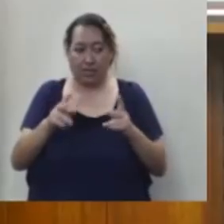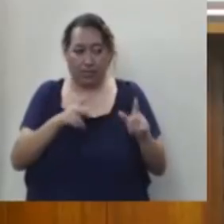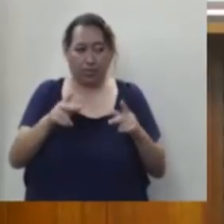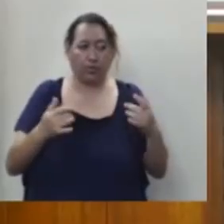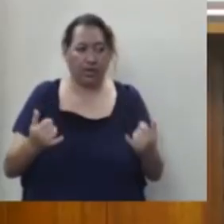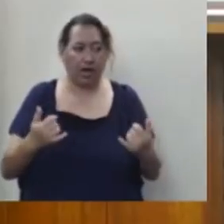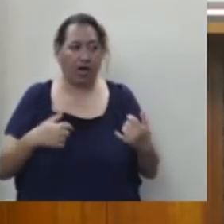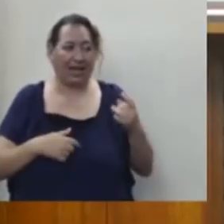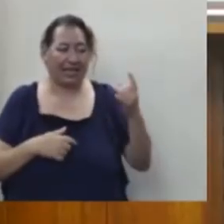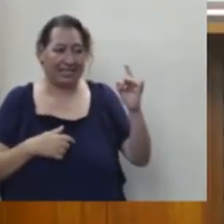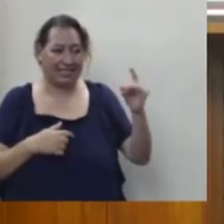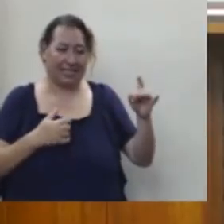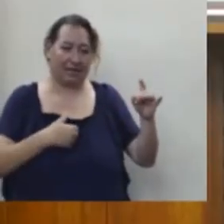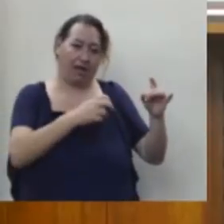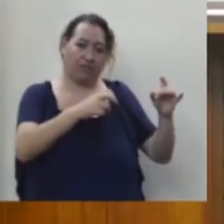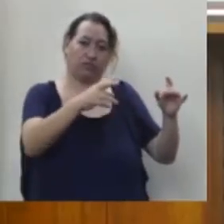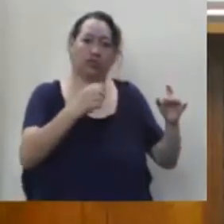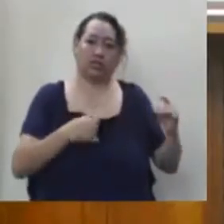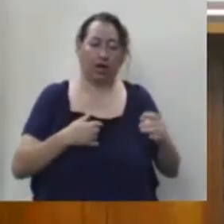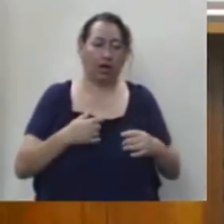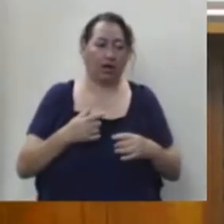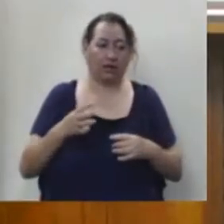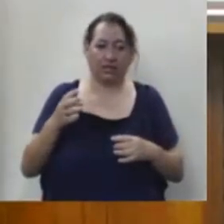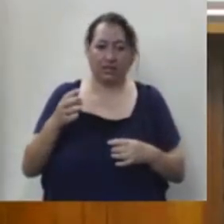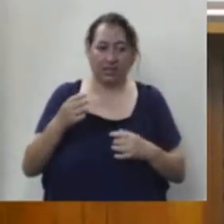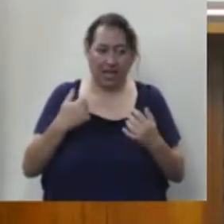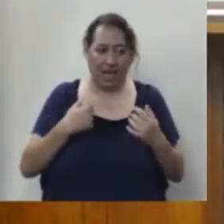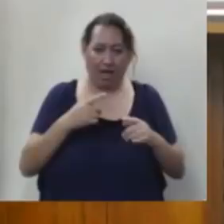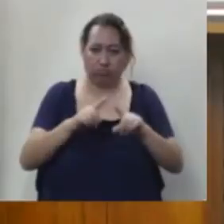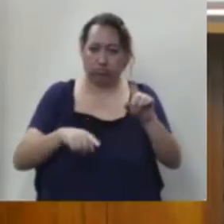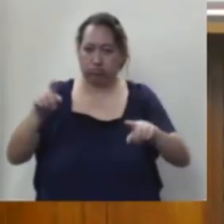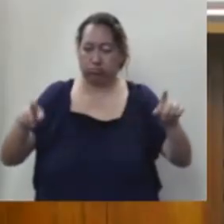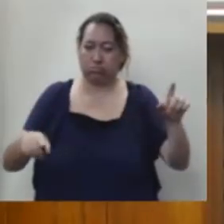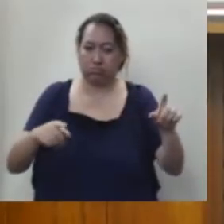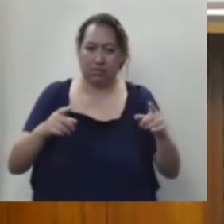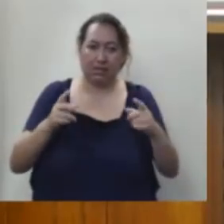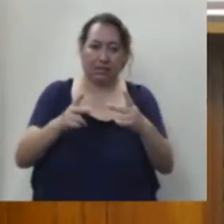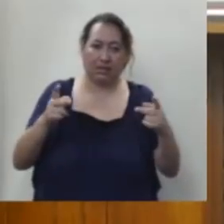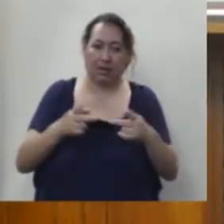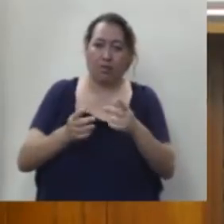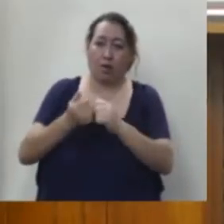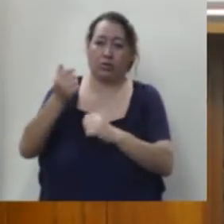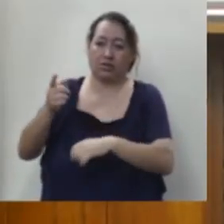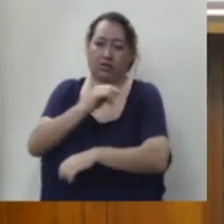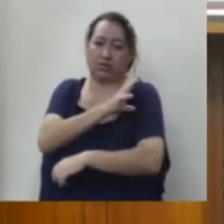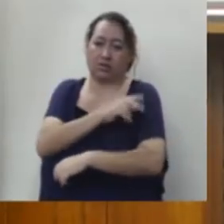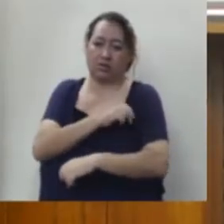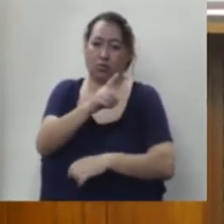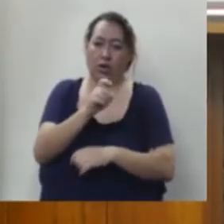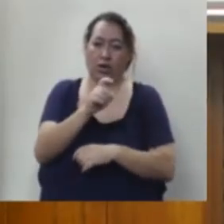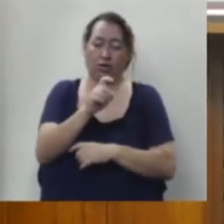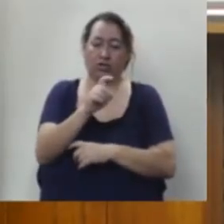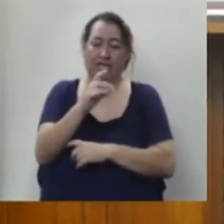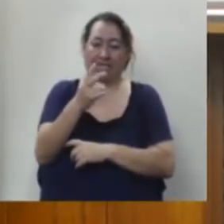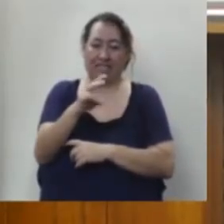history. 65% of those have traveled to multiple areas, and most of them are from the Philippines. 117 cases are